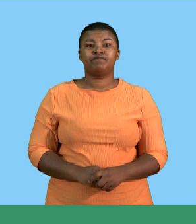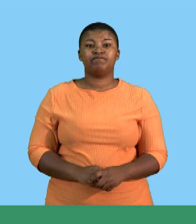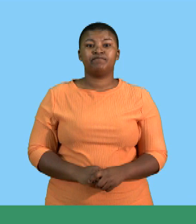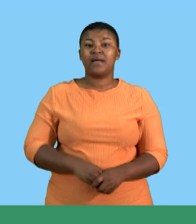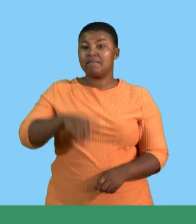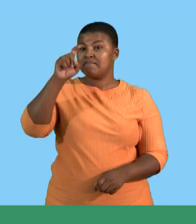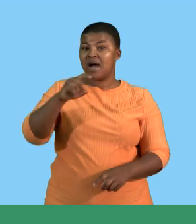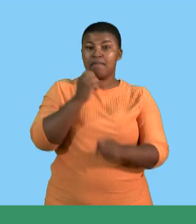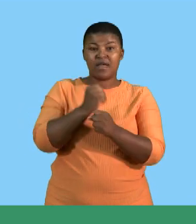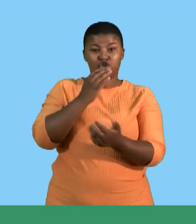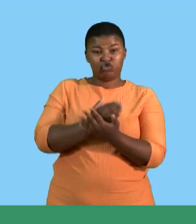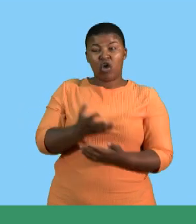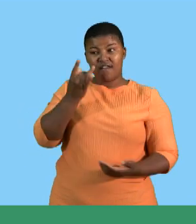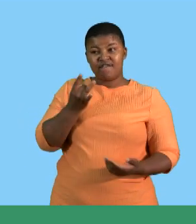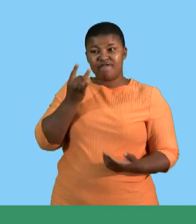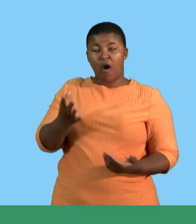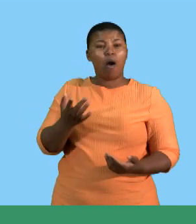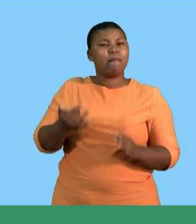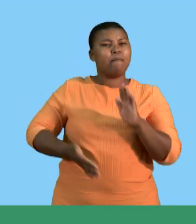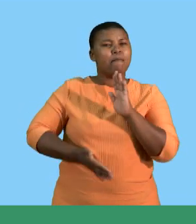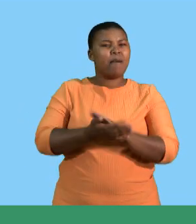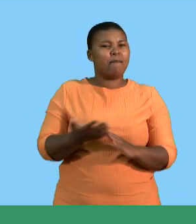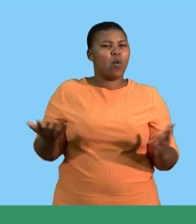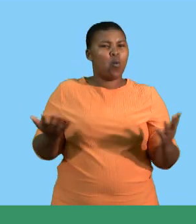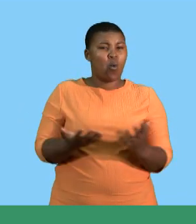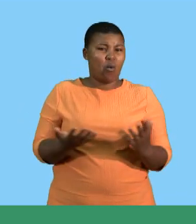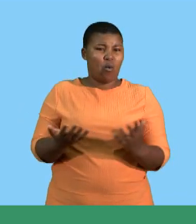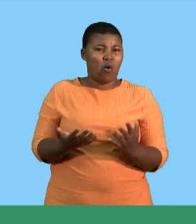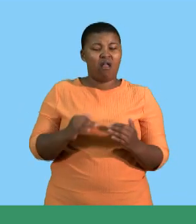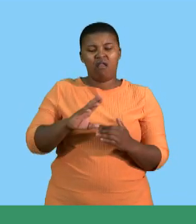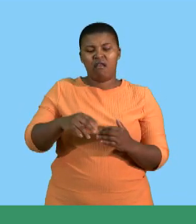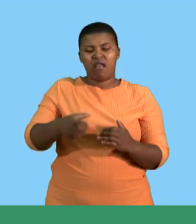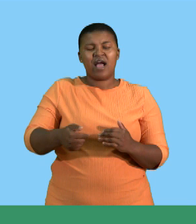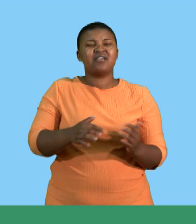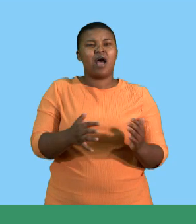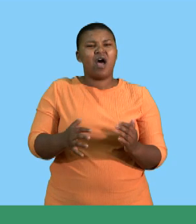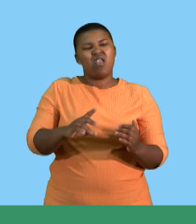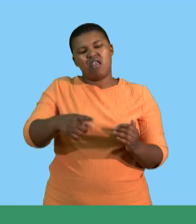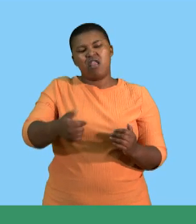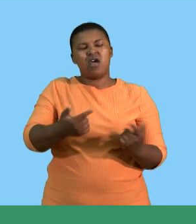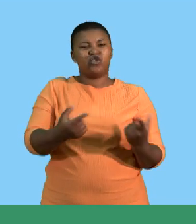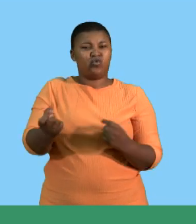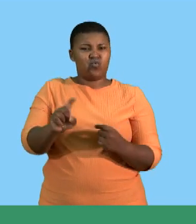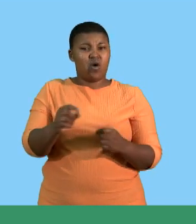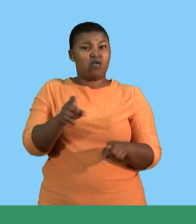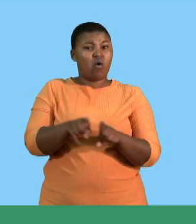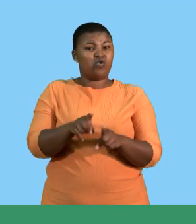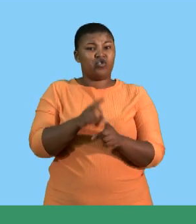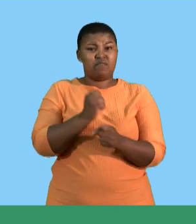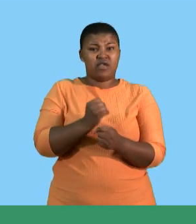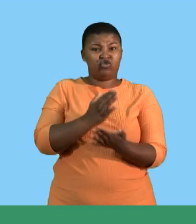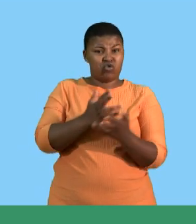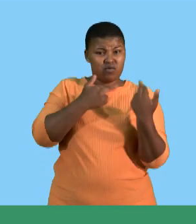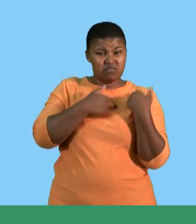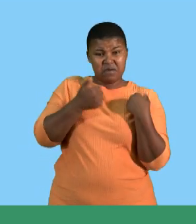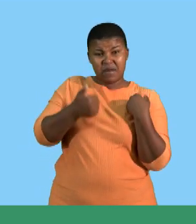the direction and prioritize their responsibilities. So they must make sure that the business is moving